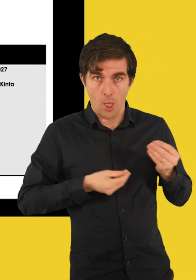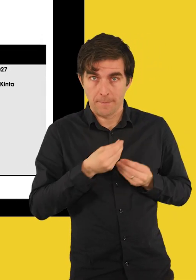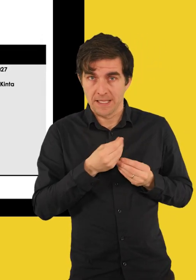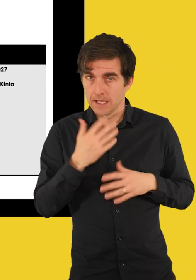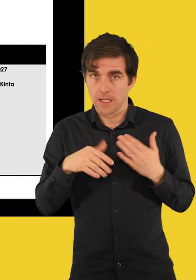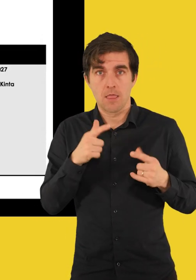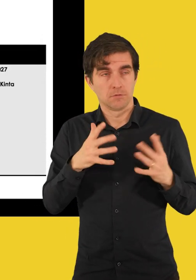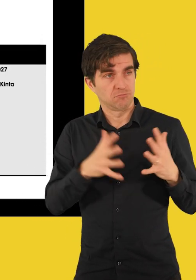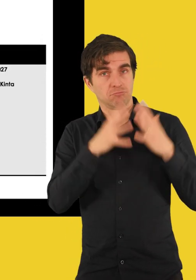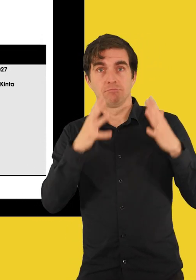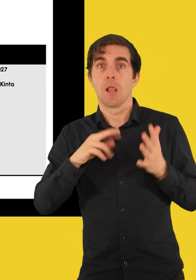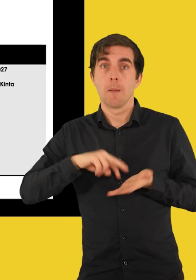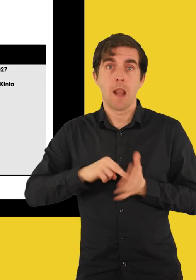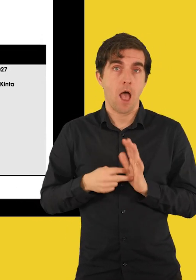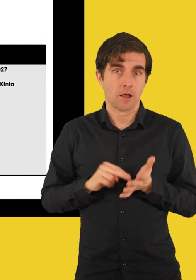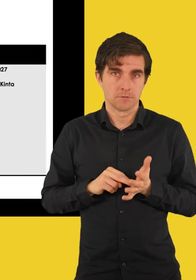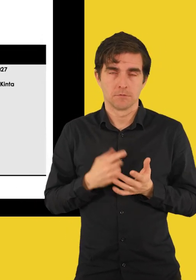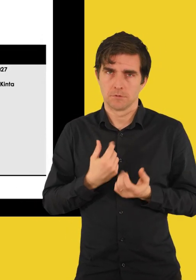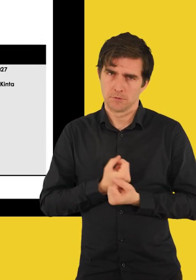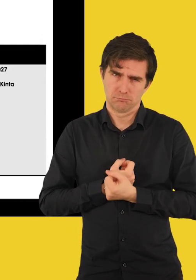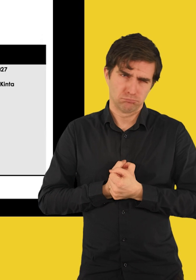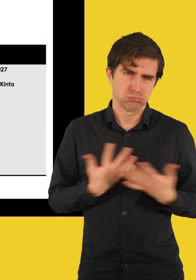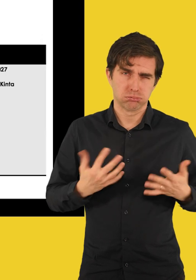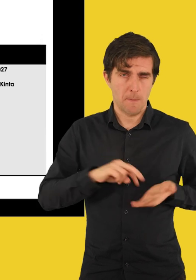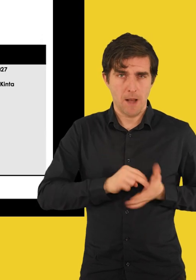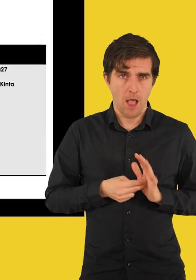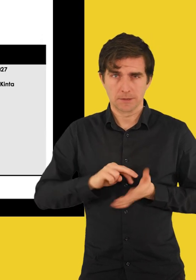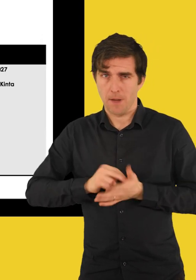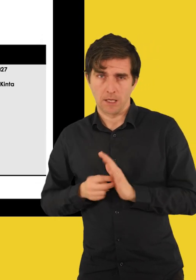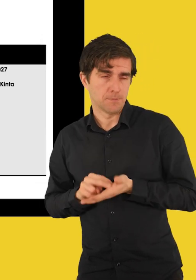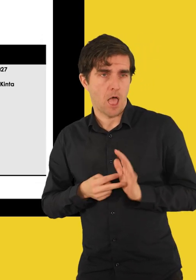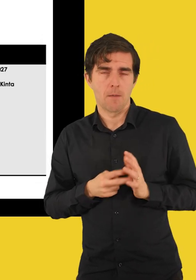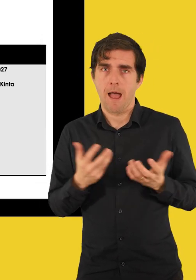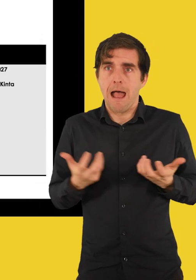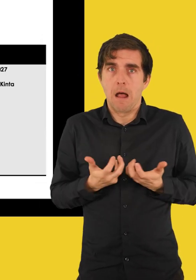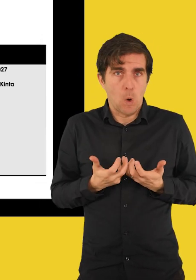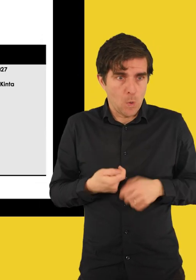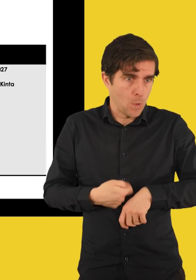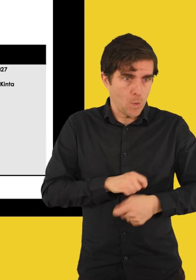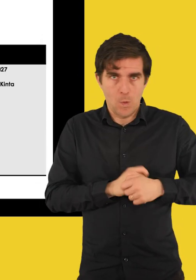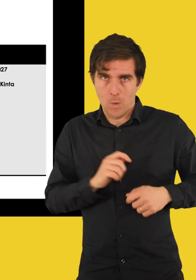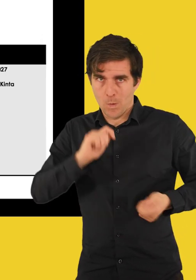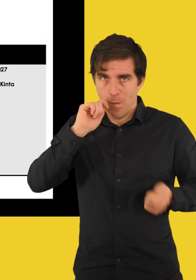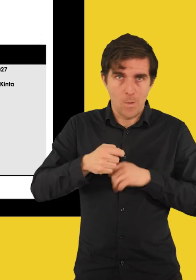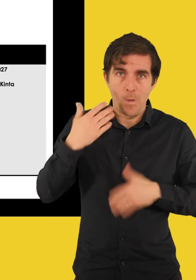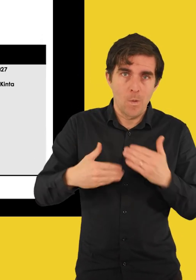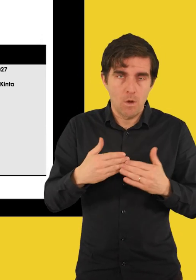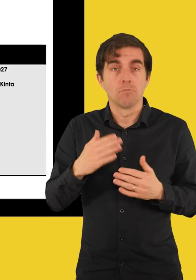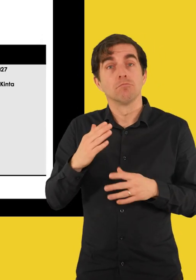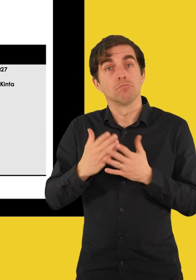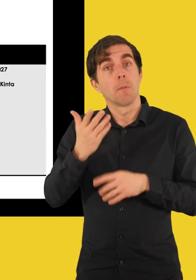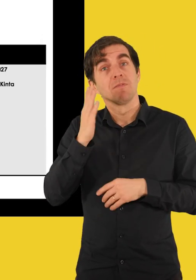state. There is a master plan for, we have, like I said, we have so many plans. It's a matter of implementation.